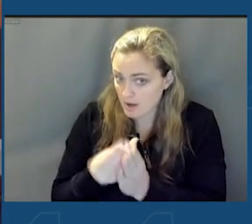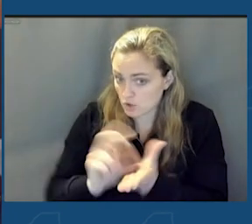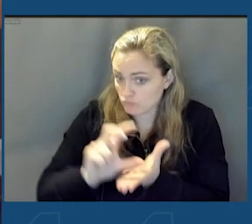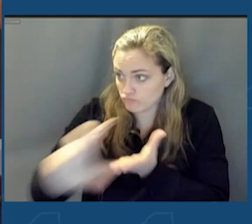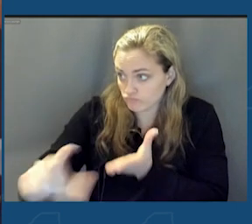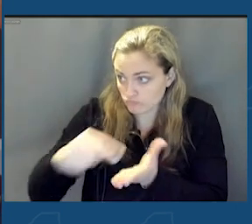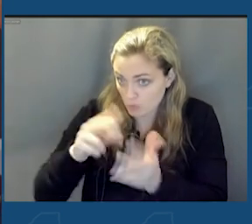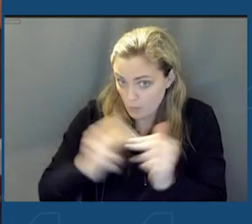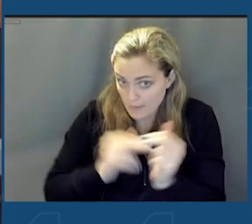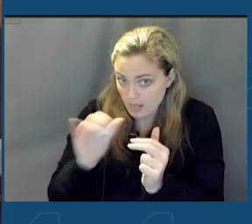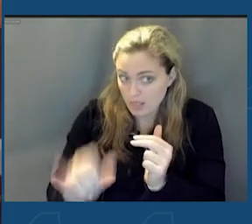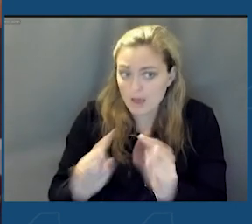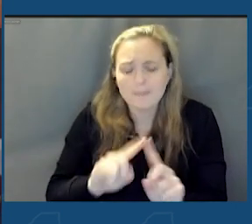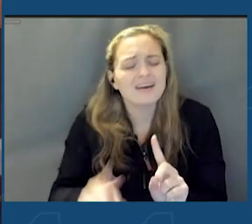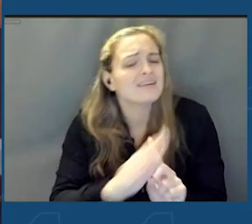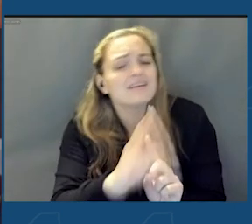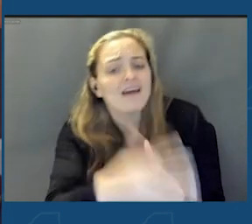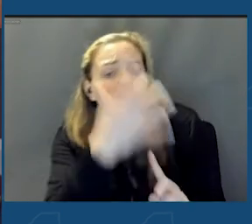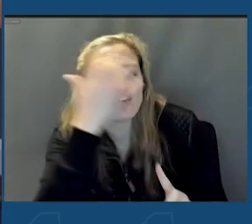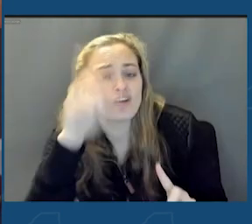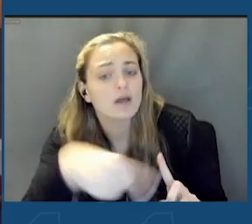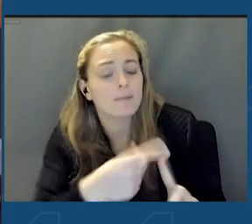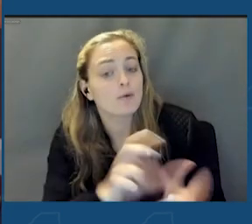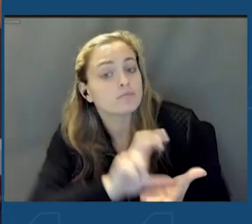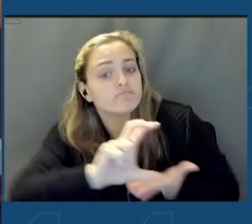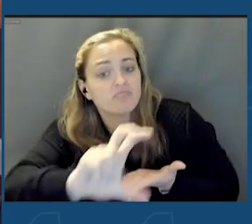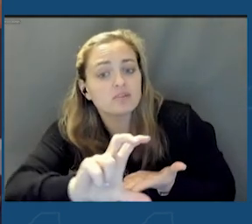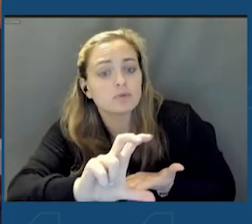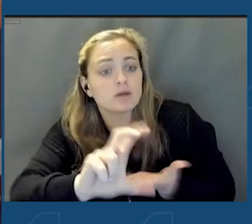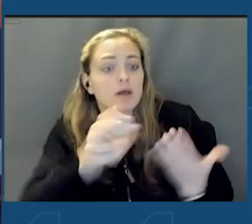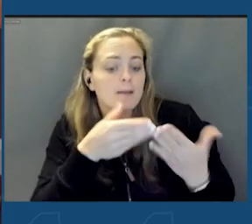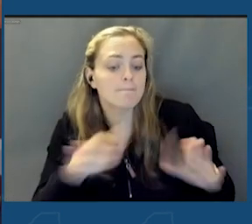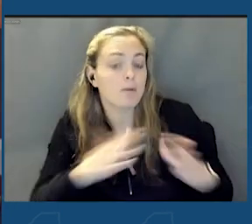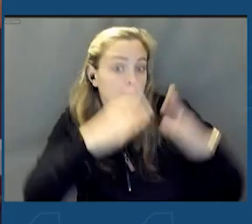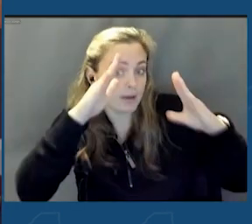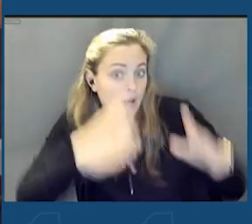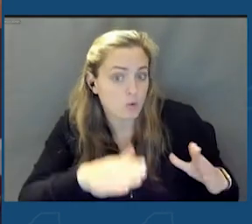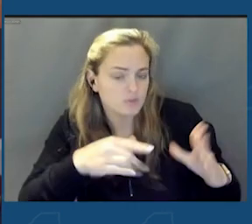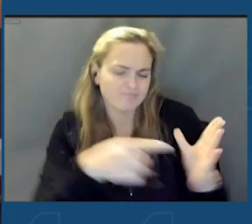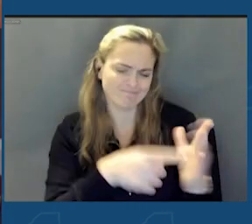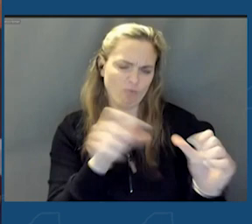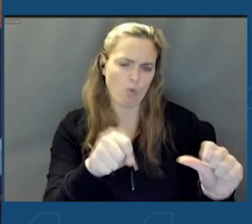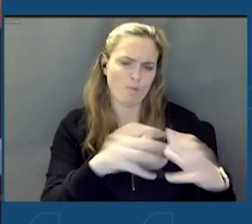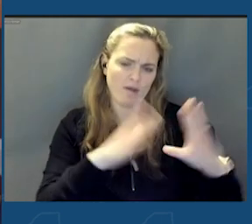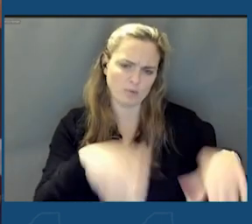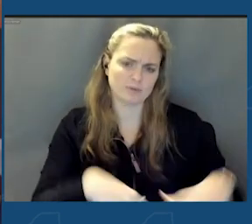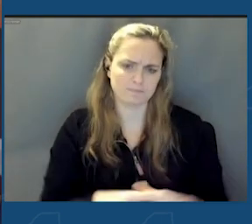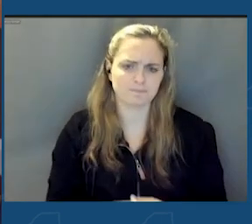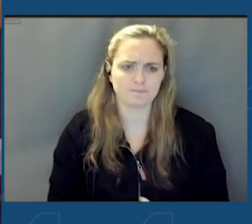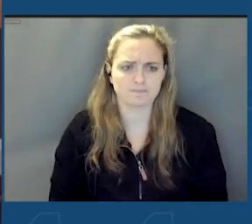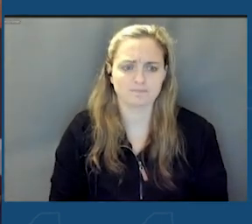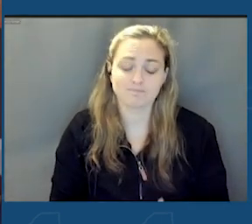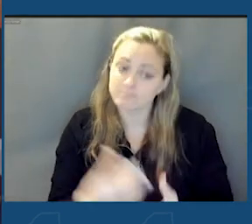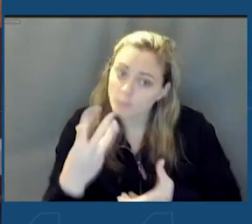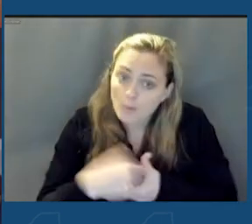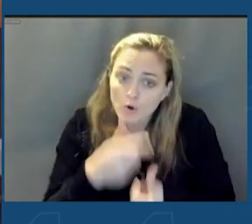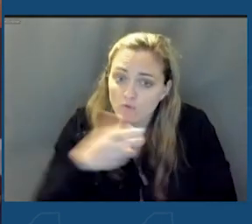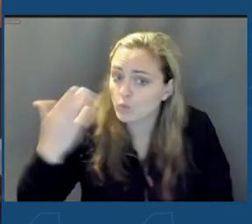sure that we never forget about our investments in public housing and affordable housing, because that's part of who we